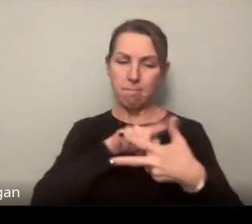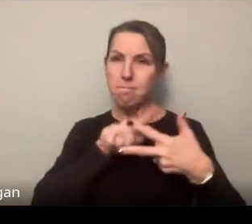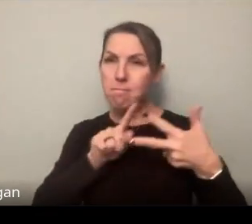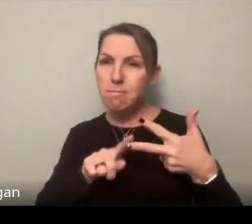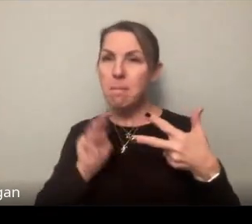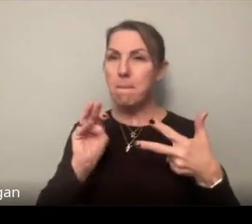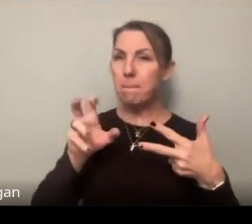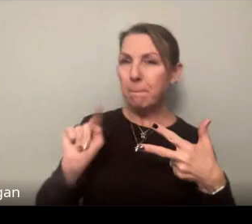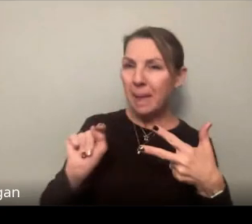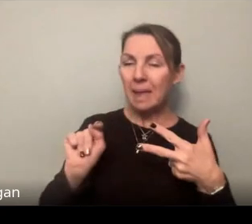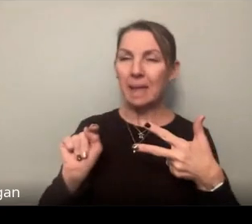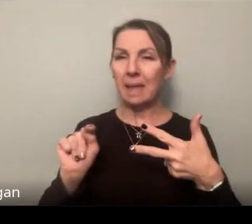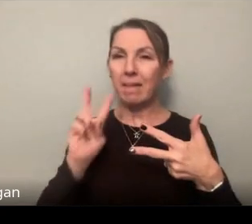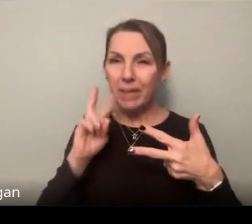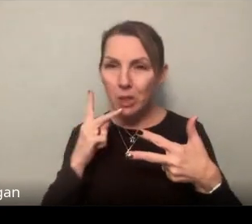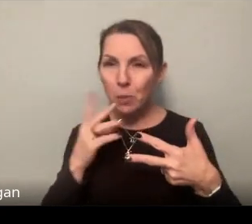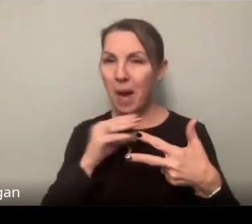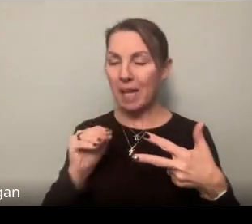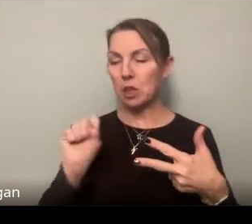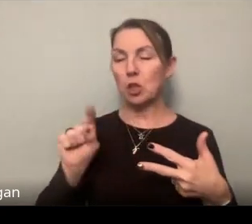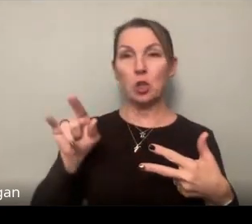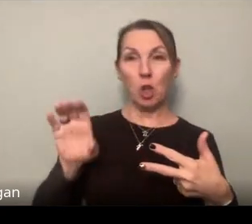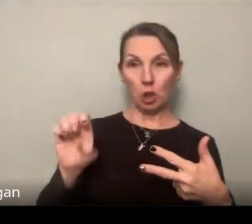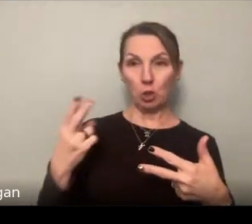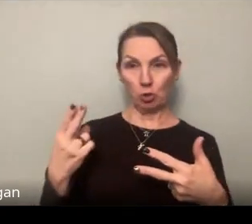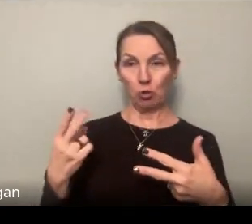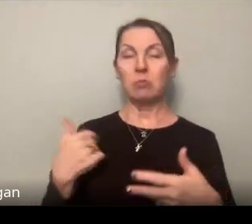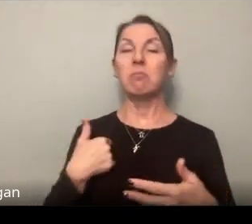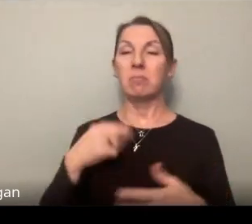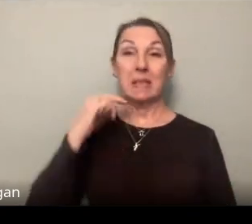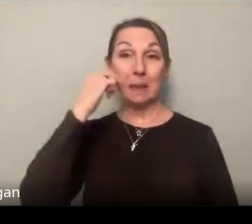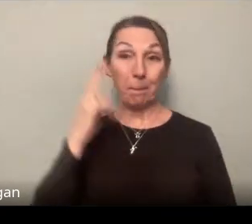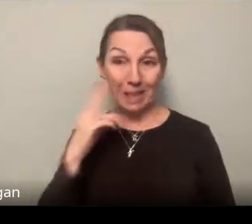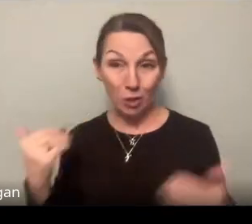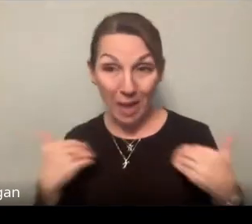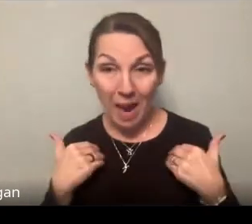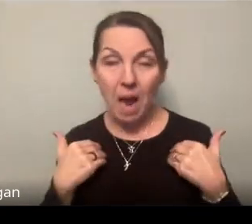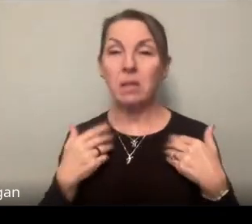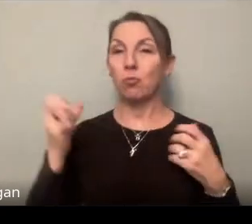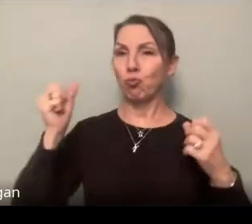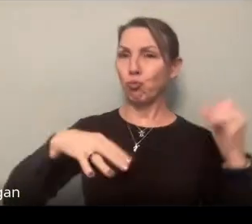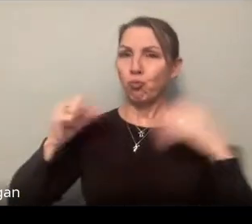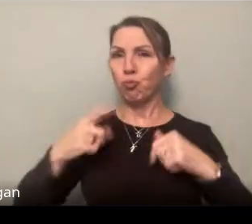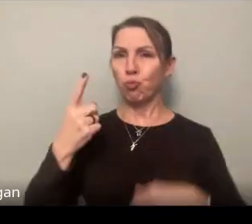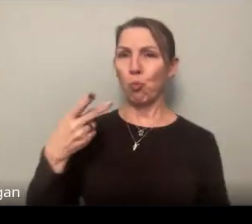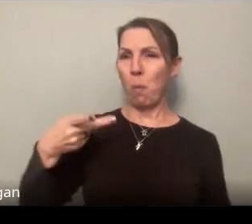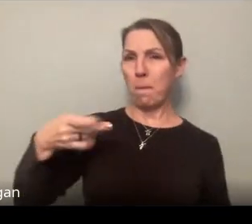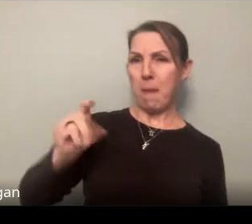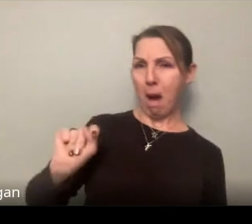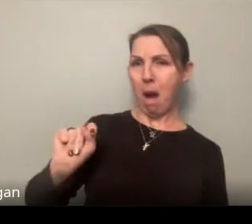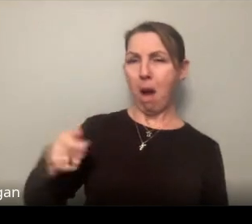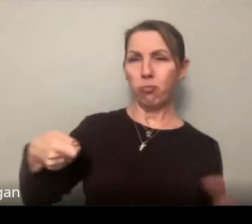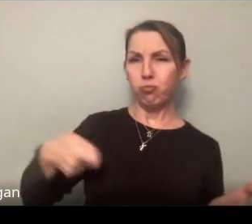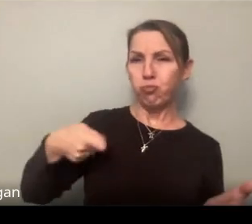a vegetable, and a starch. And I had spinach. And so I literally just put it all in one pot. And so